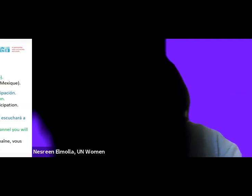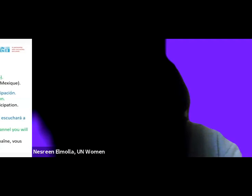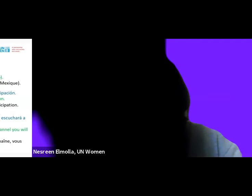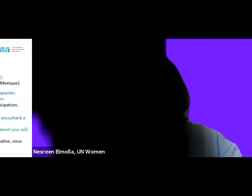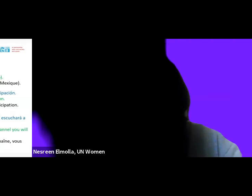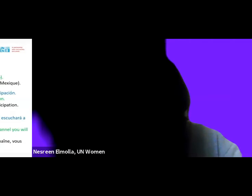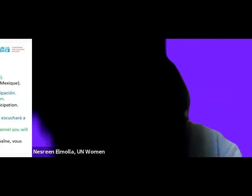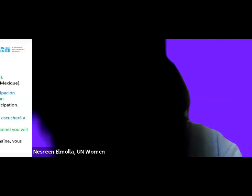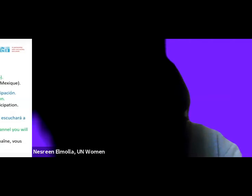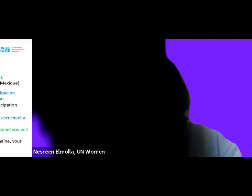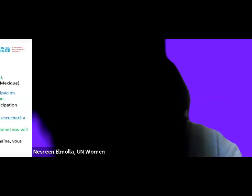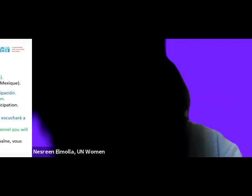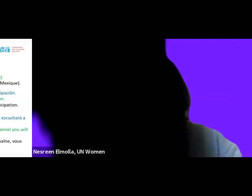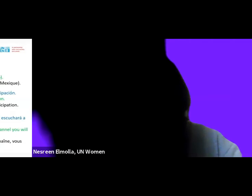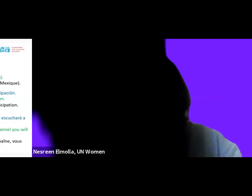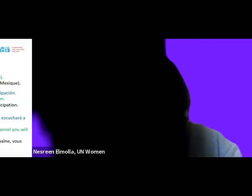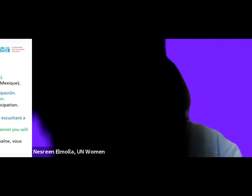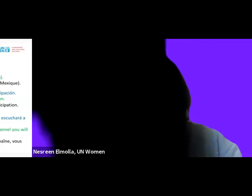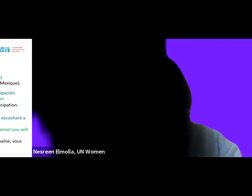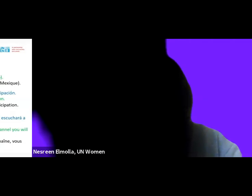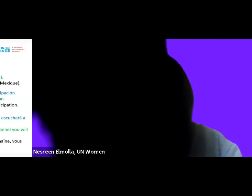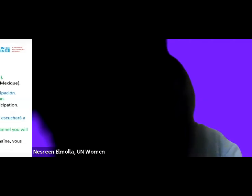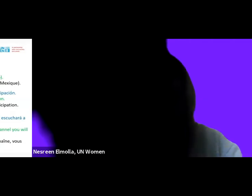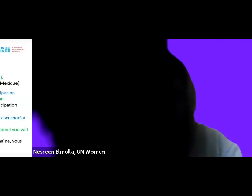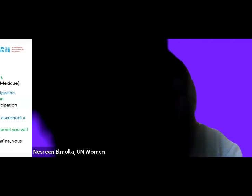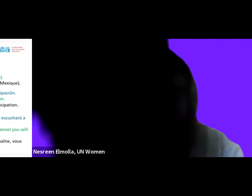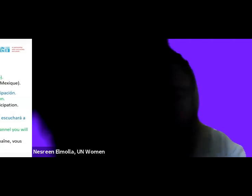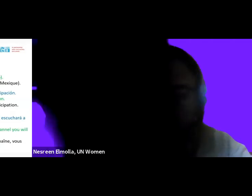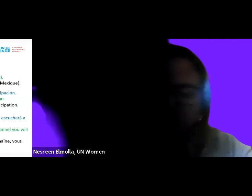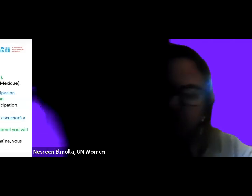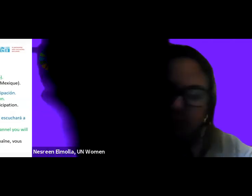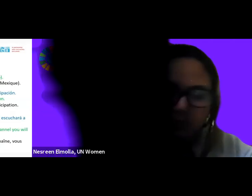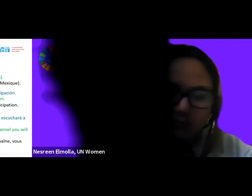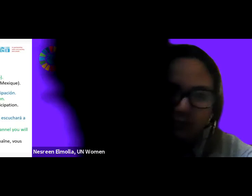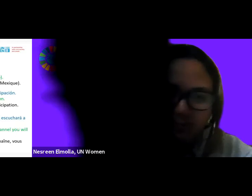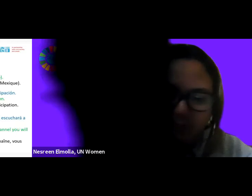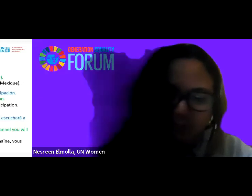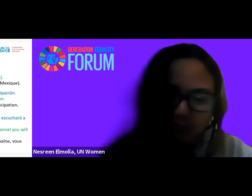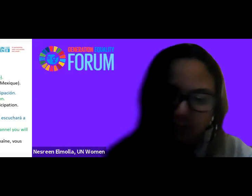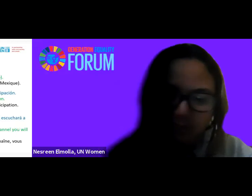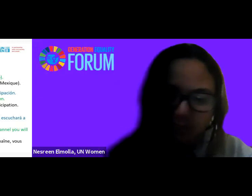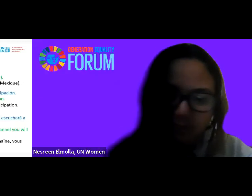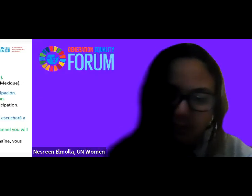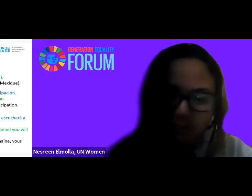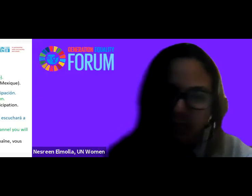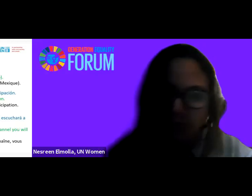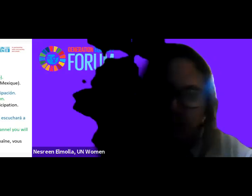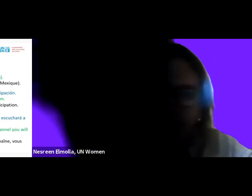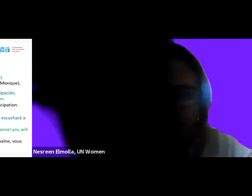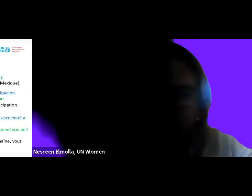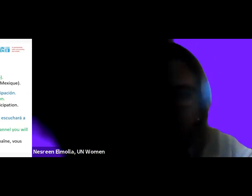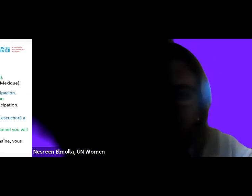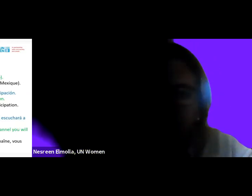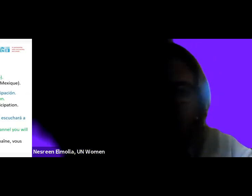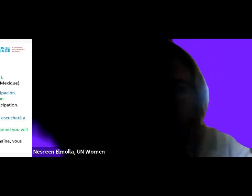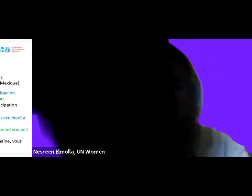Great. So if you are representing a government, you can add your country. If you want to add your organization as